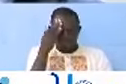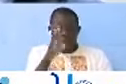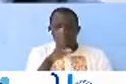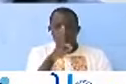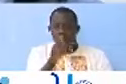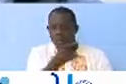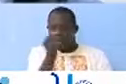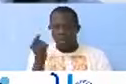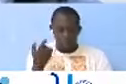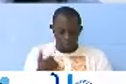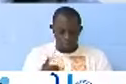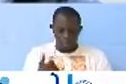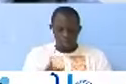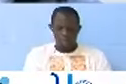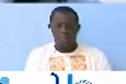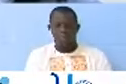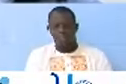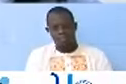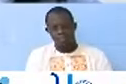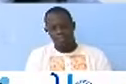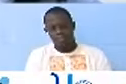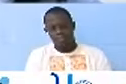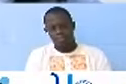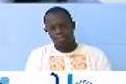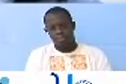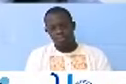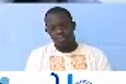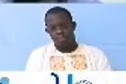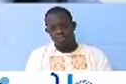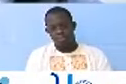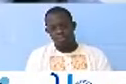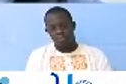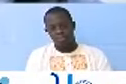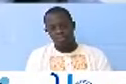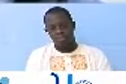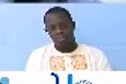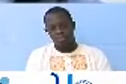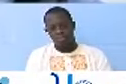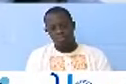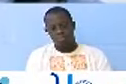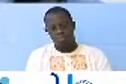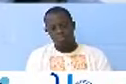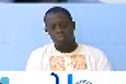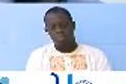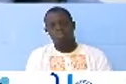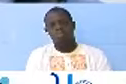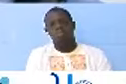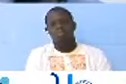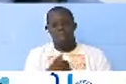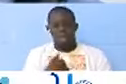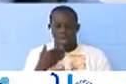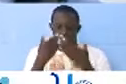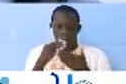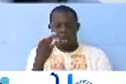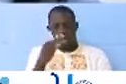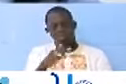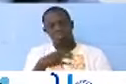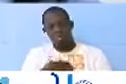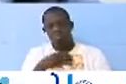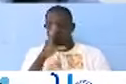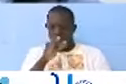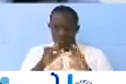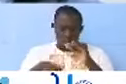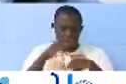were kay ko kobodi ngay ko newon tammi ko fobodi yalla then to talk about it would have been